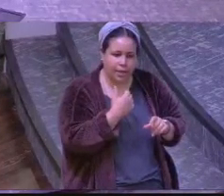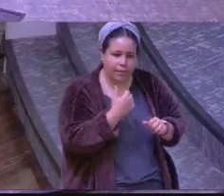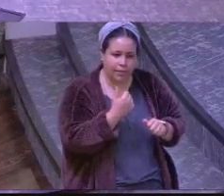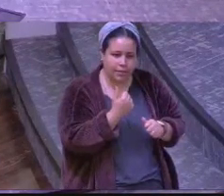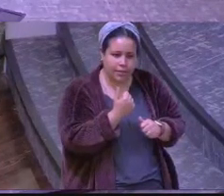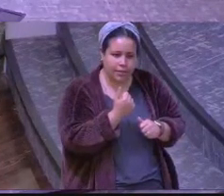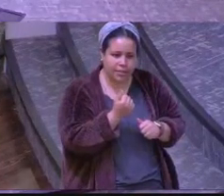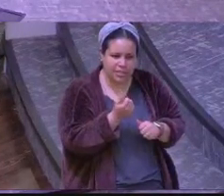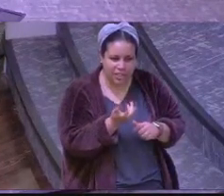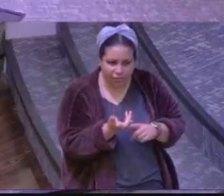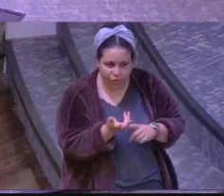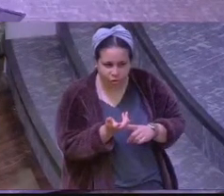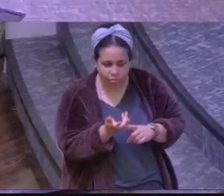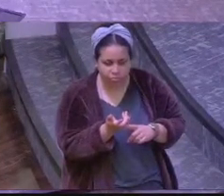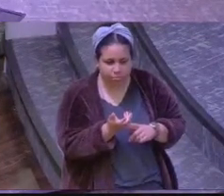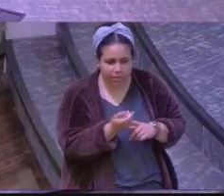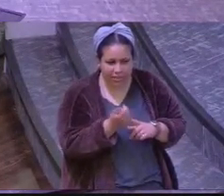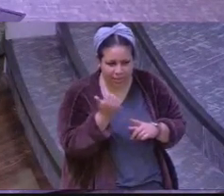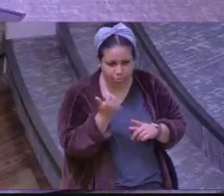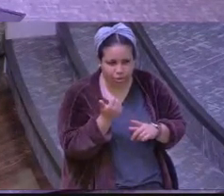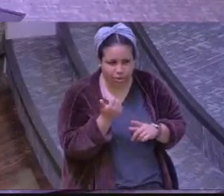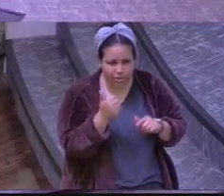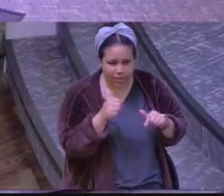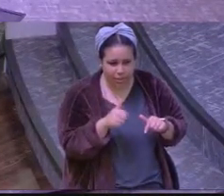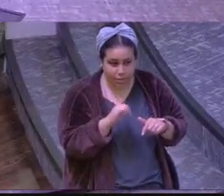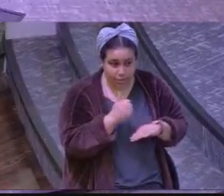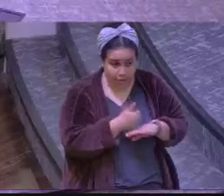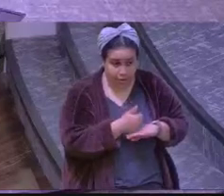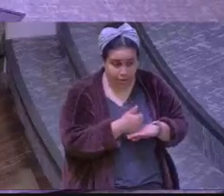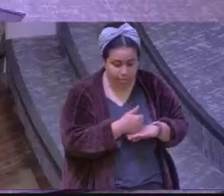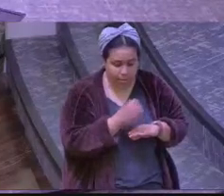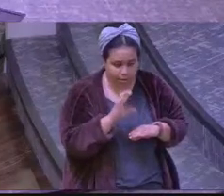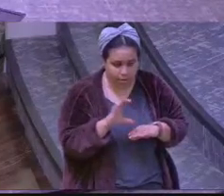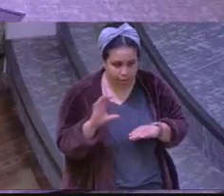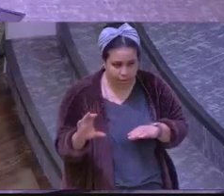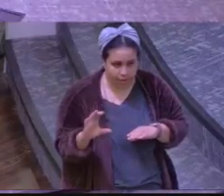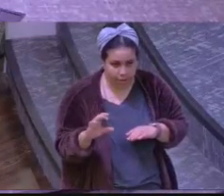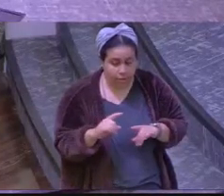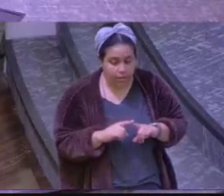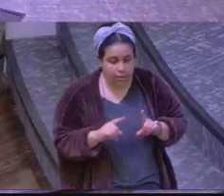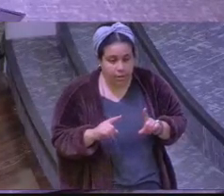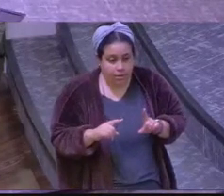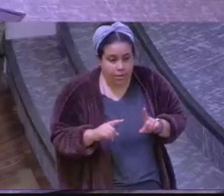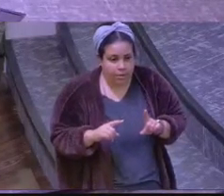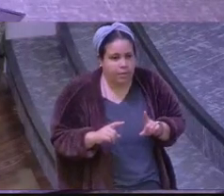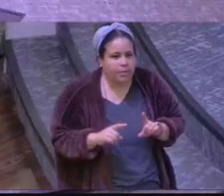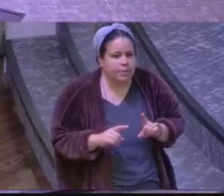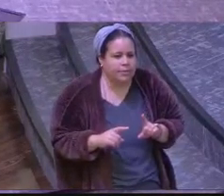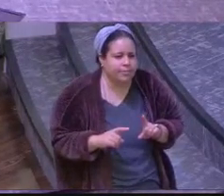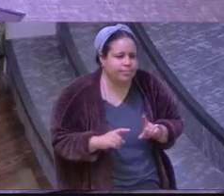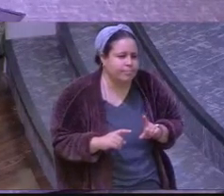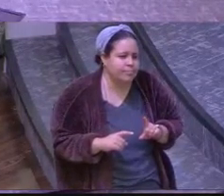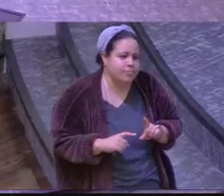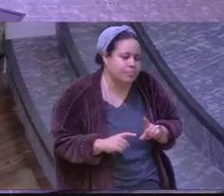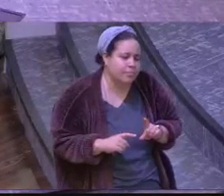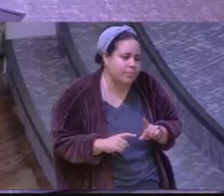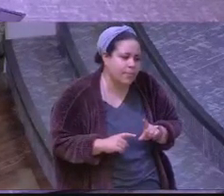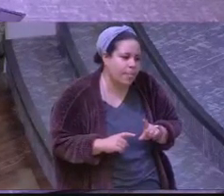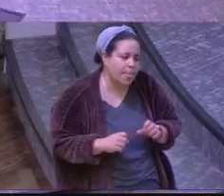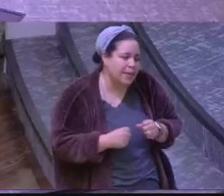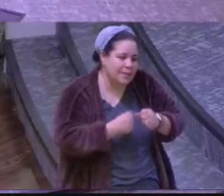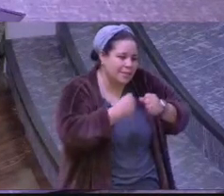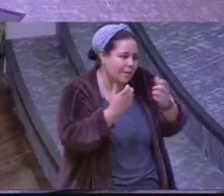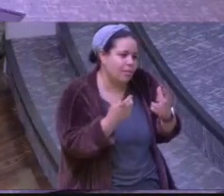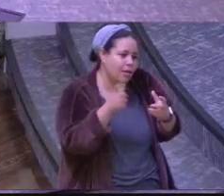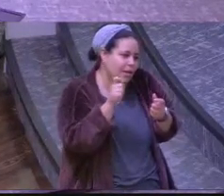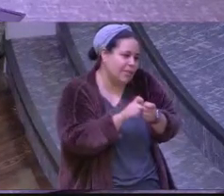place in Clark County. Mm-hmm. So, but he didn't really go into a lot of detail, so we'd have to do a lot more research on that. But I think we already